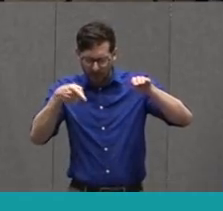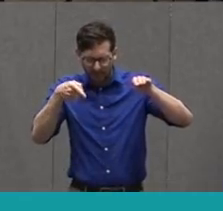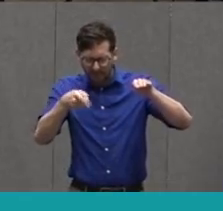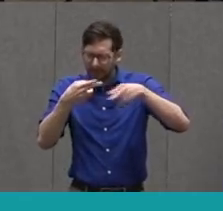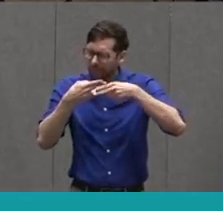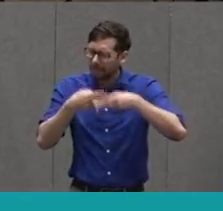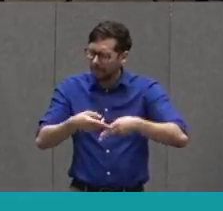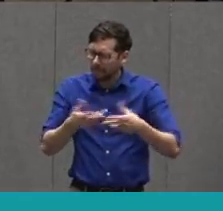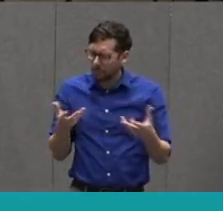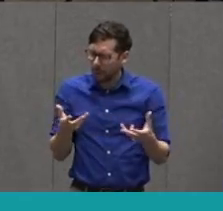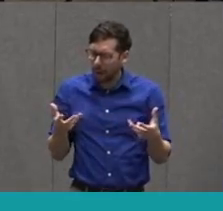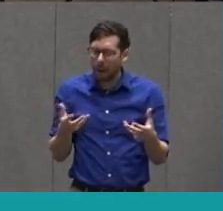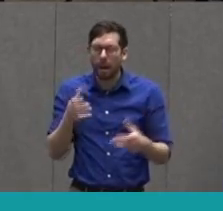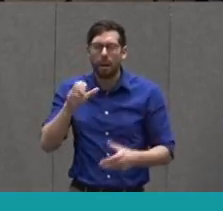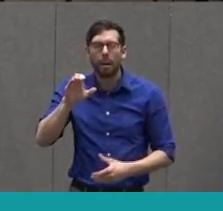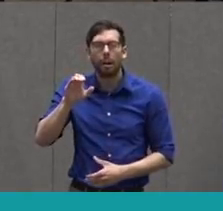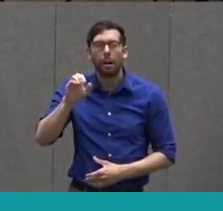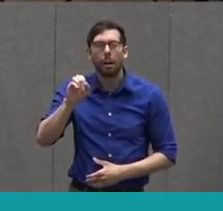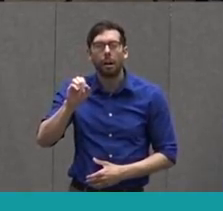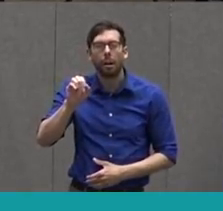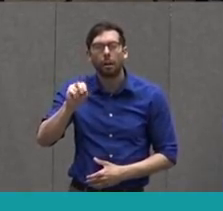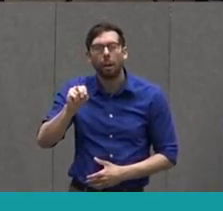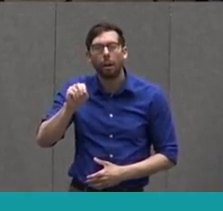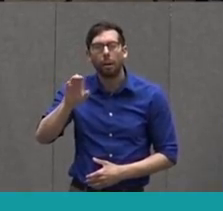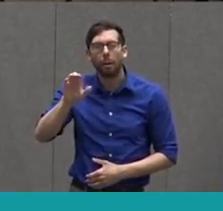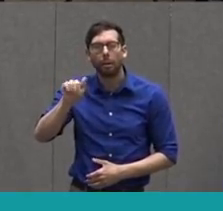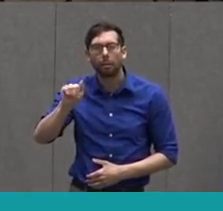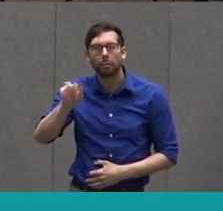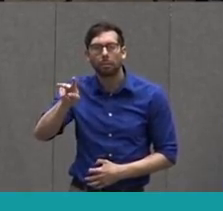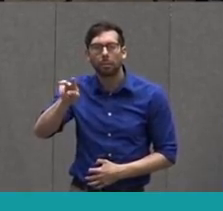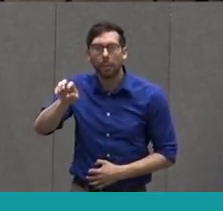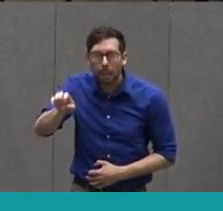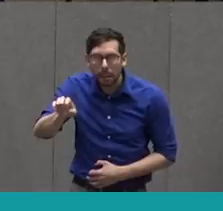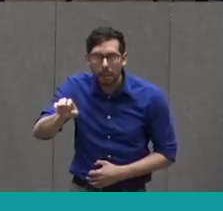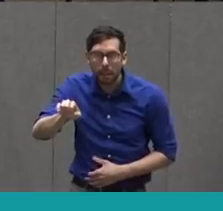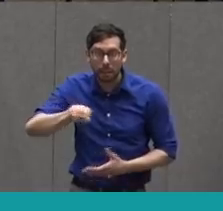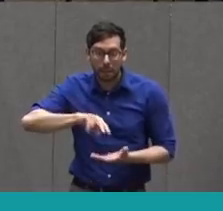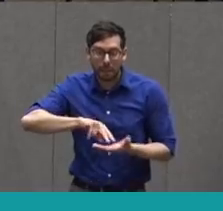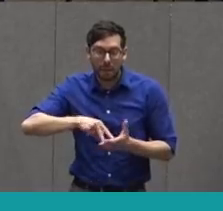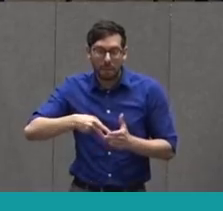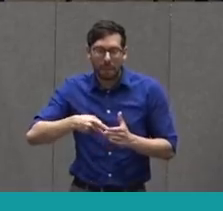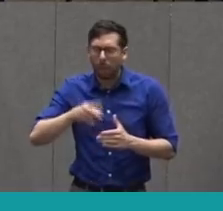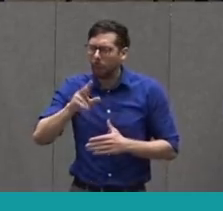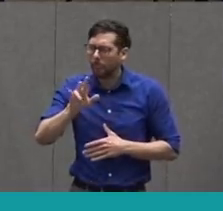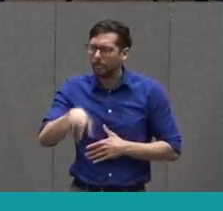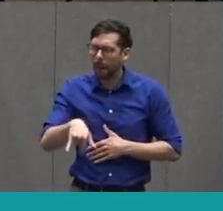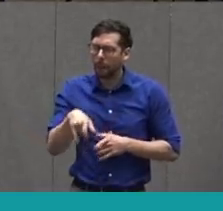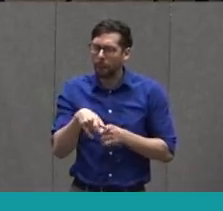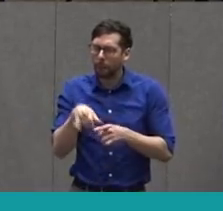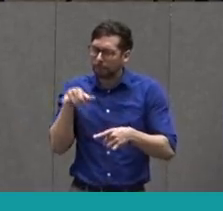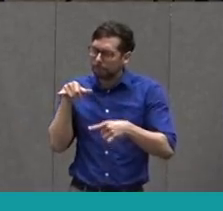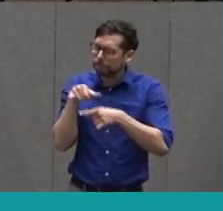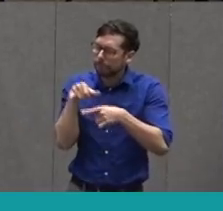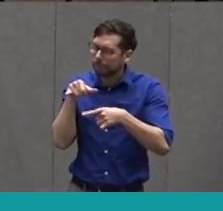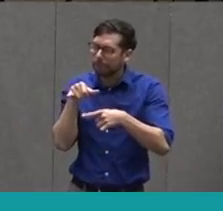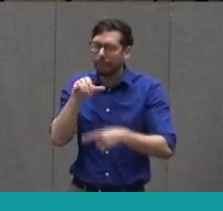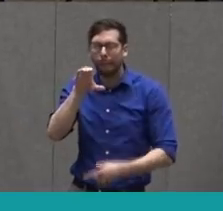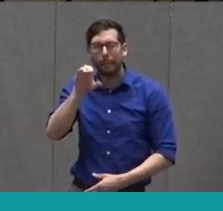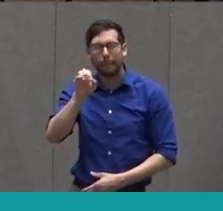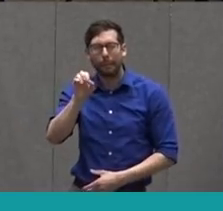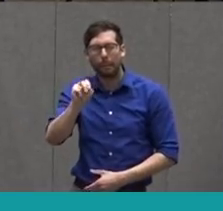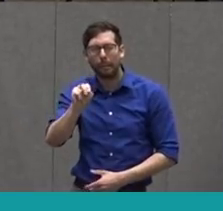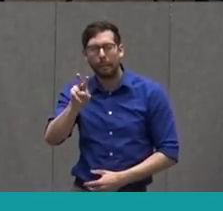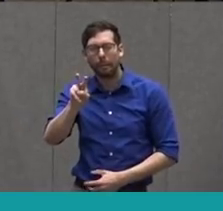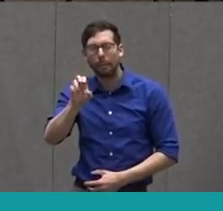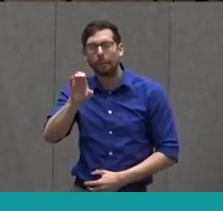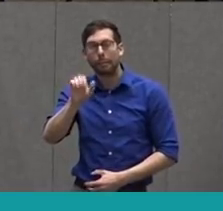meaning we can pick something up with it. That's a big word, concave. Dips in like this.